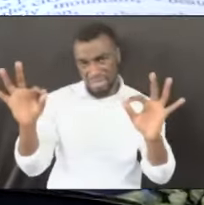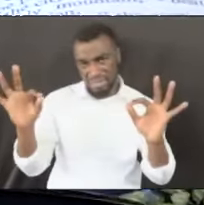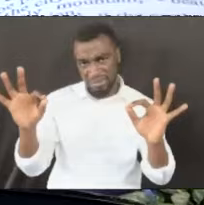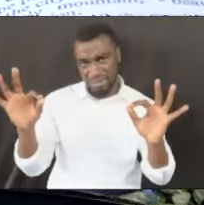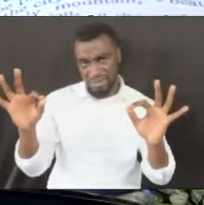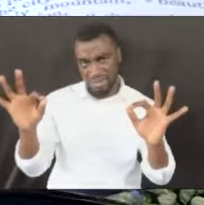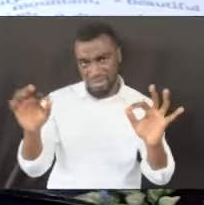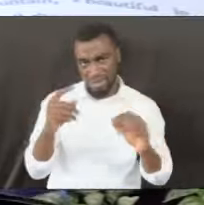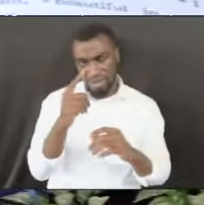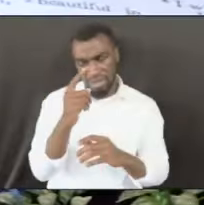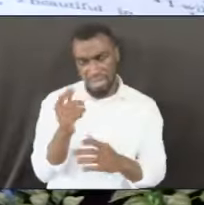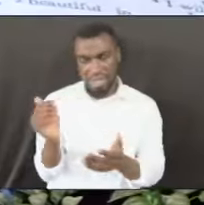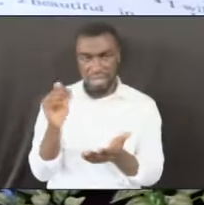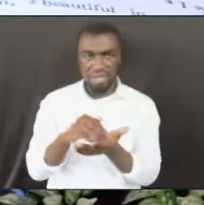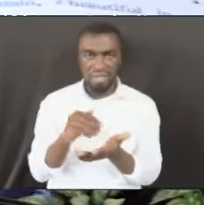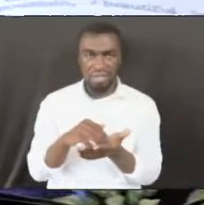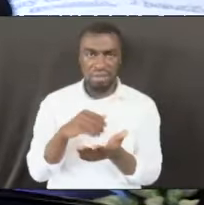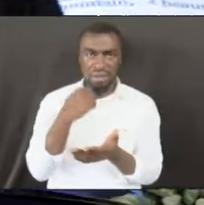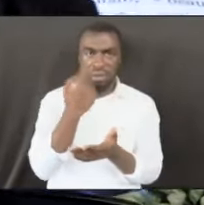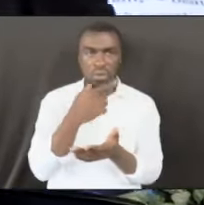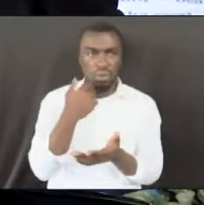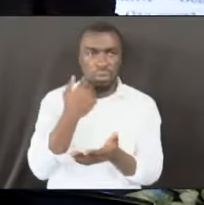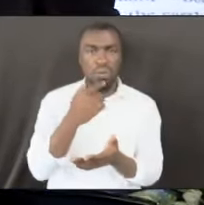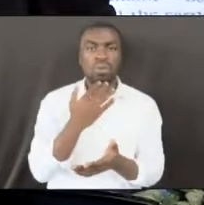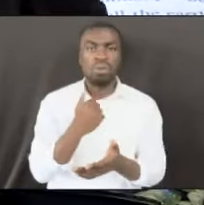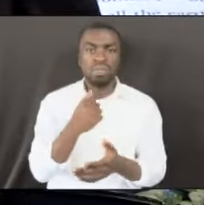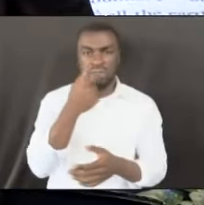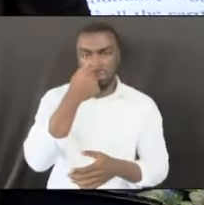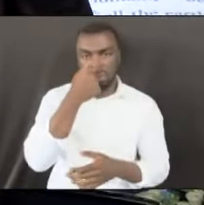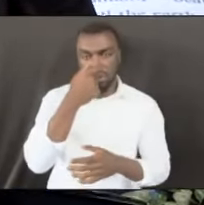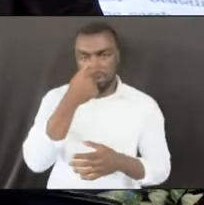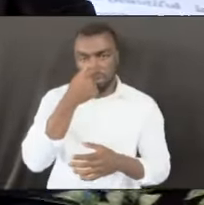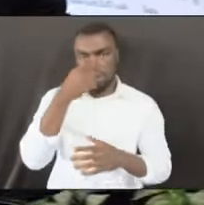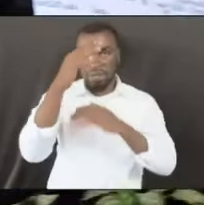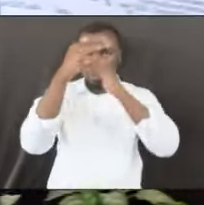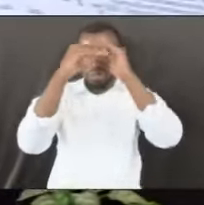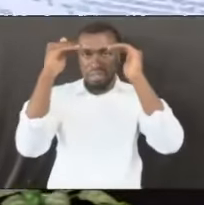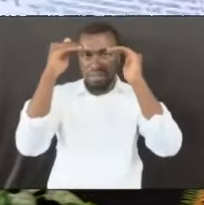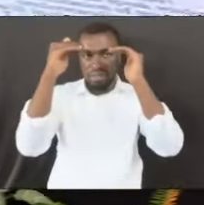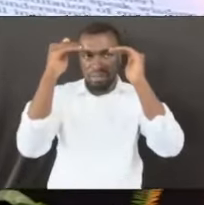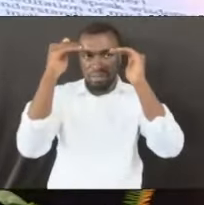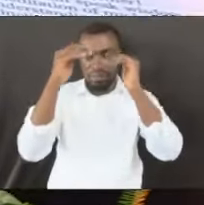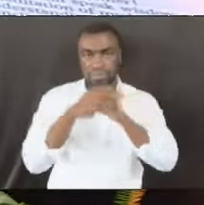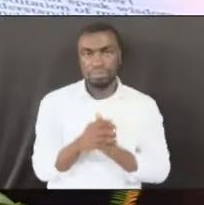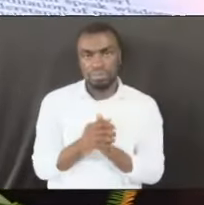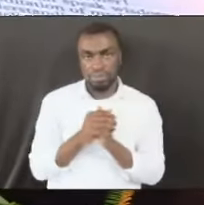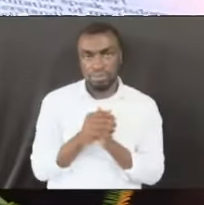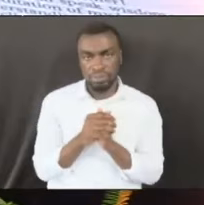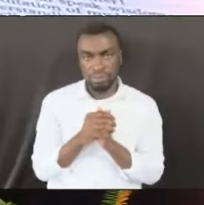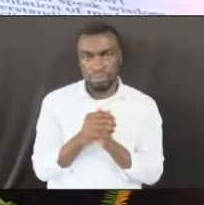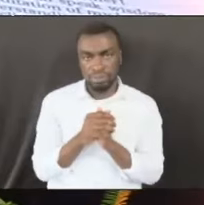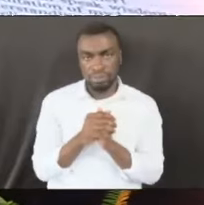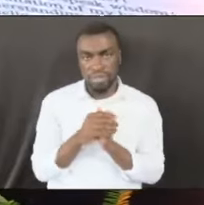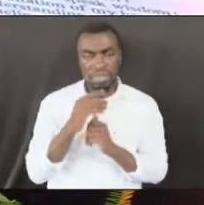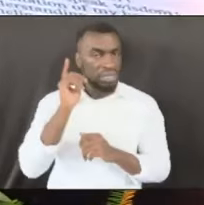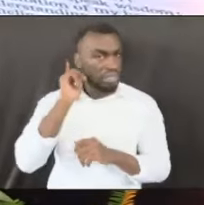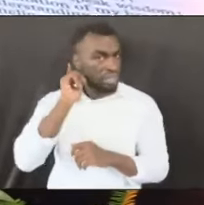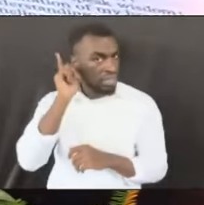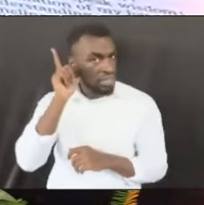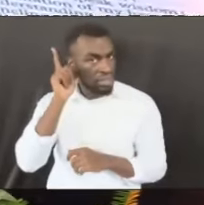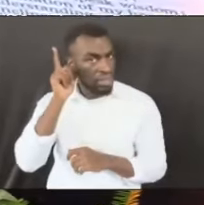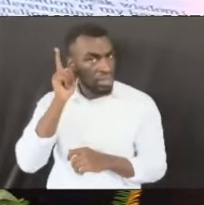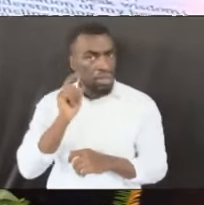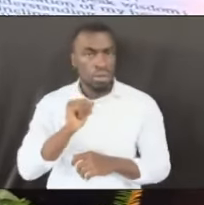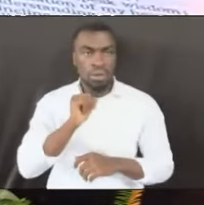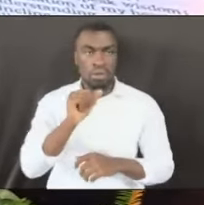One more time. Who wishes to be in heaven? Now listen to this statement. There will be no one